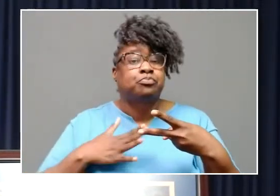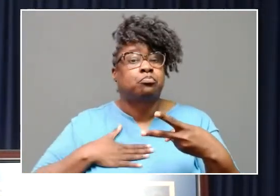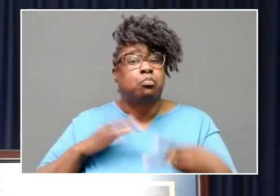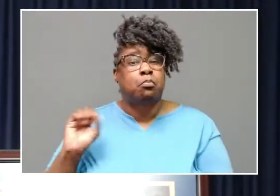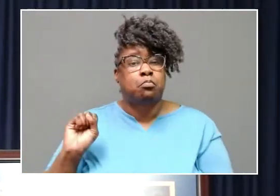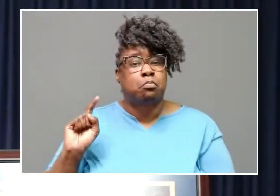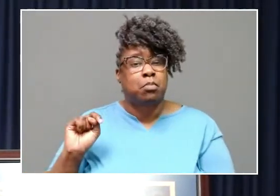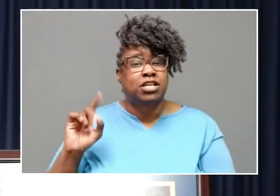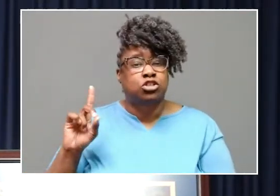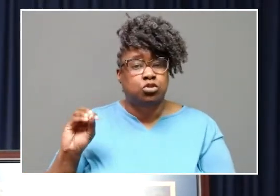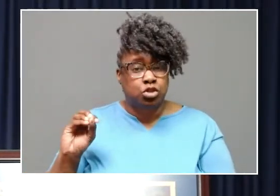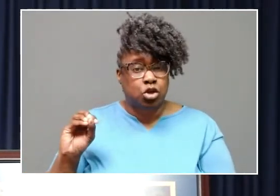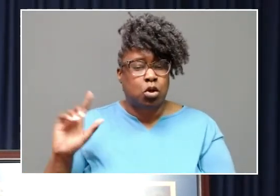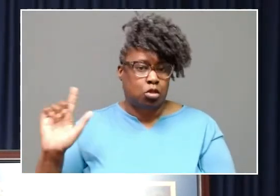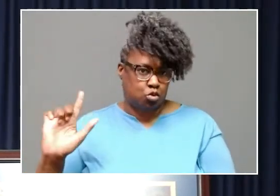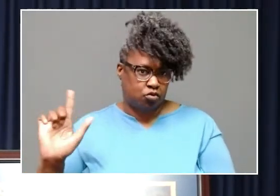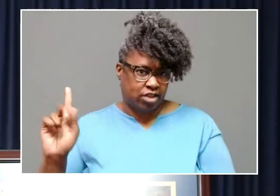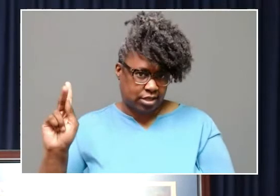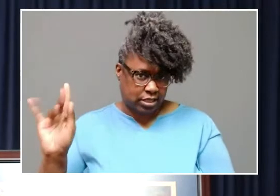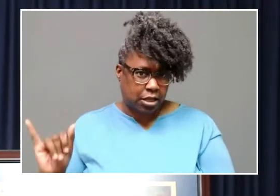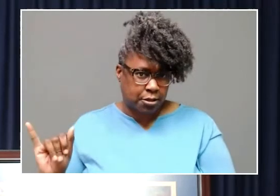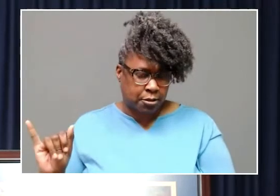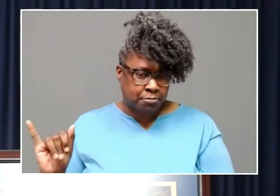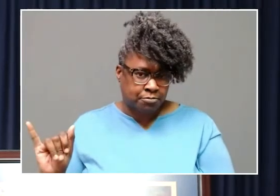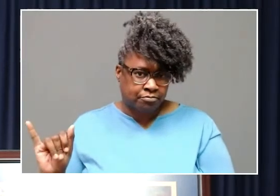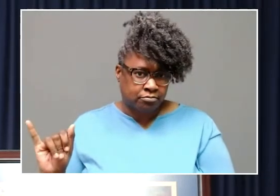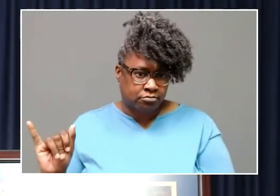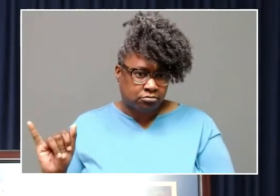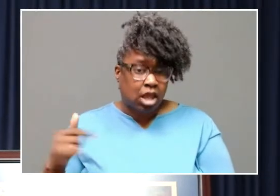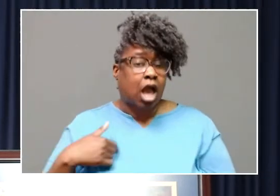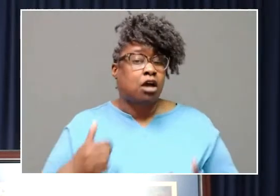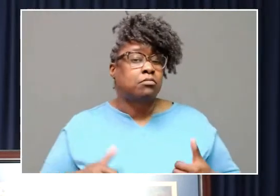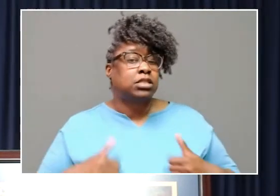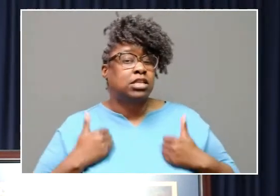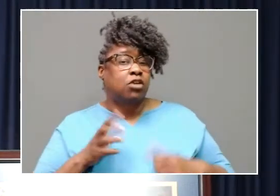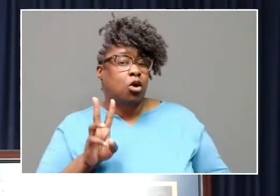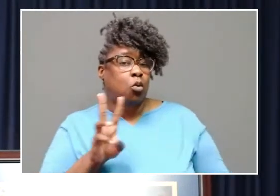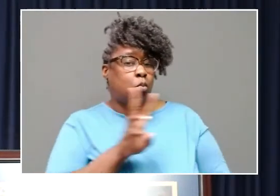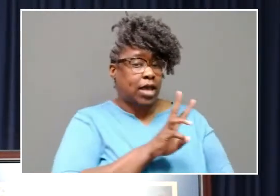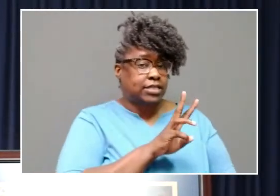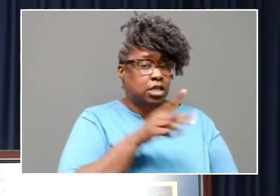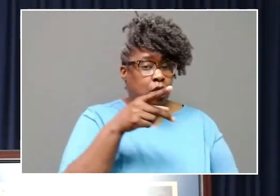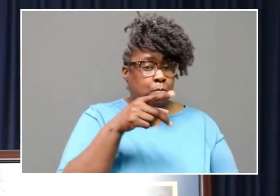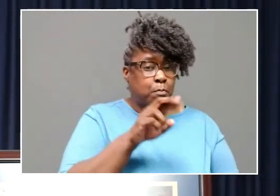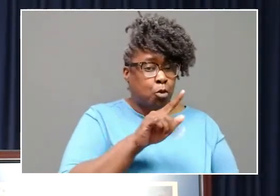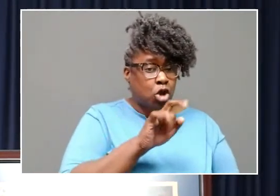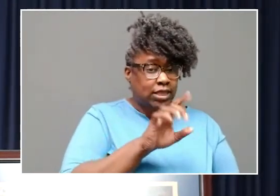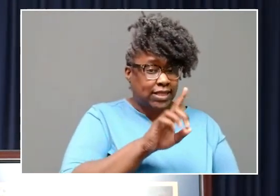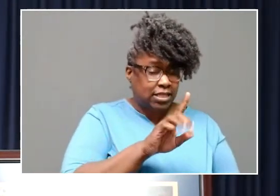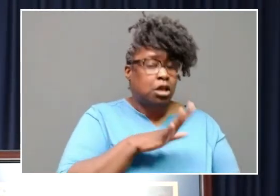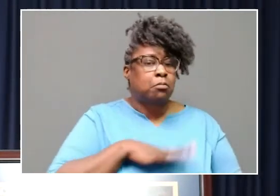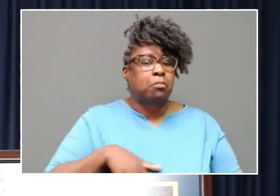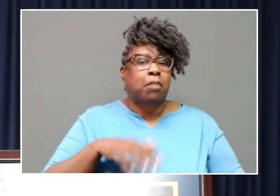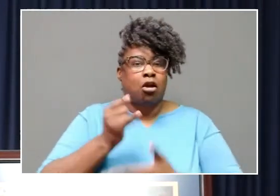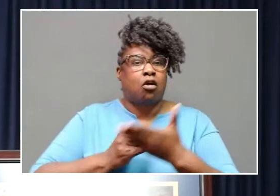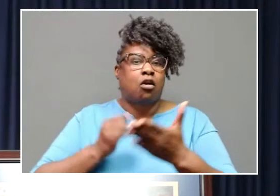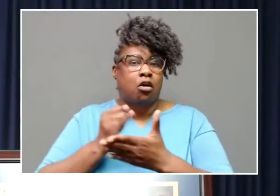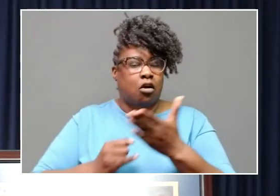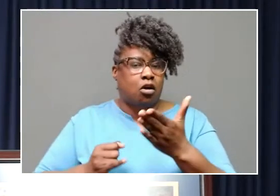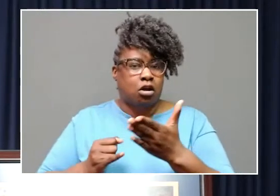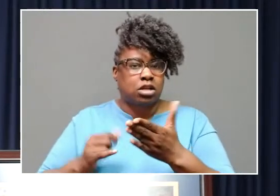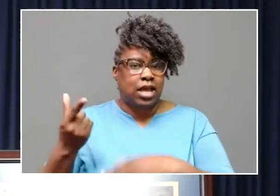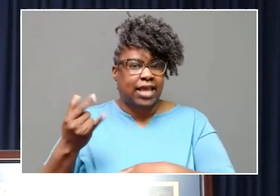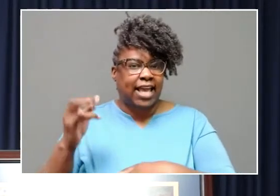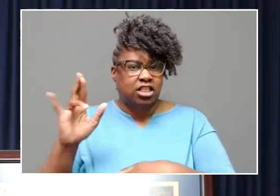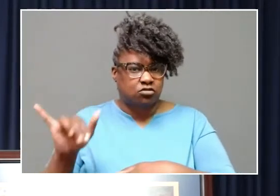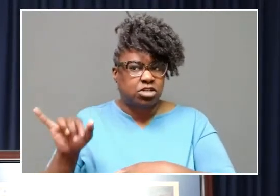Louisville, Kentucky. Where I'm living in the West End in Portland, but I have a gallery at Core Gallery, so